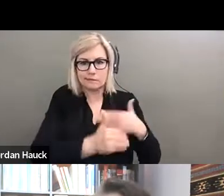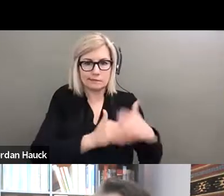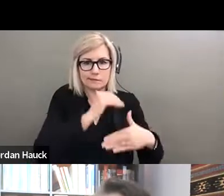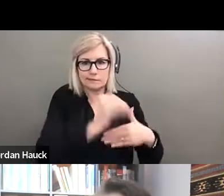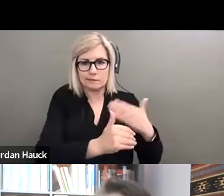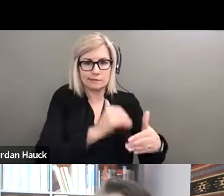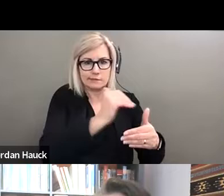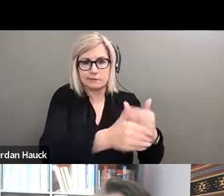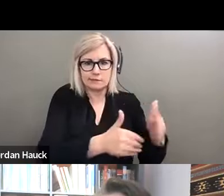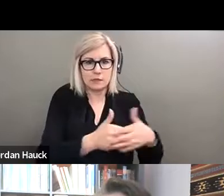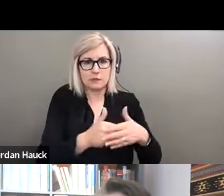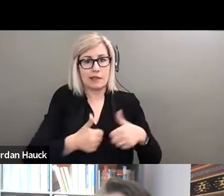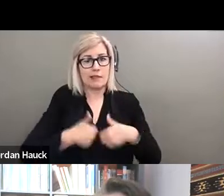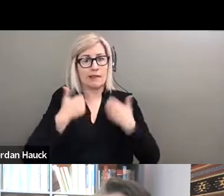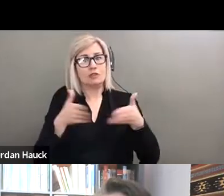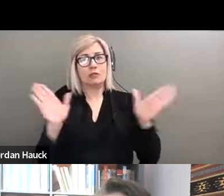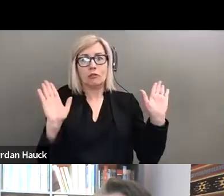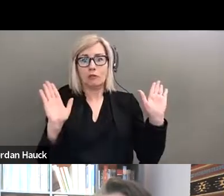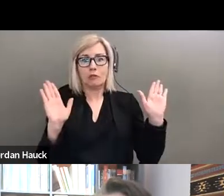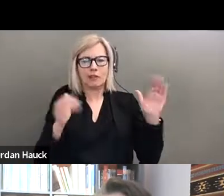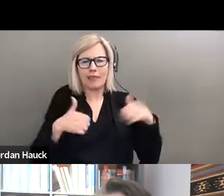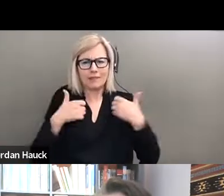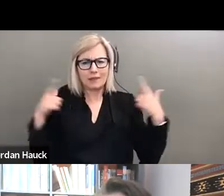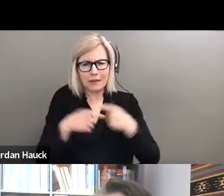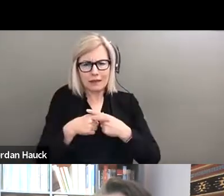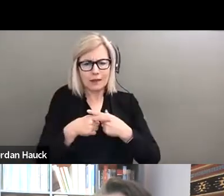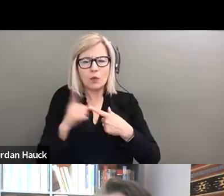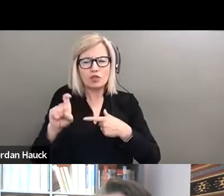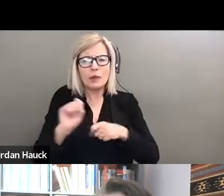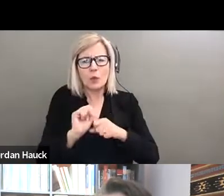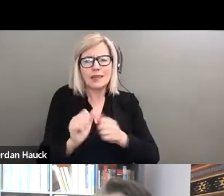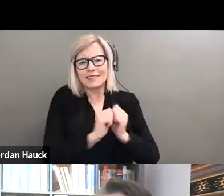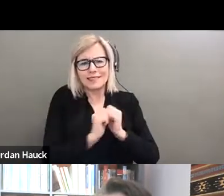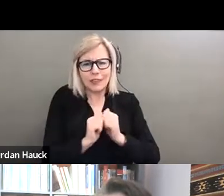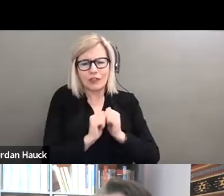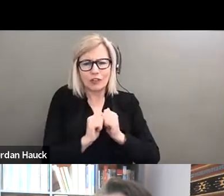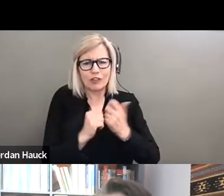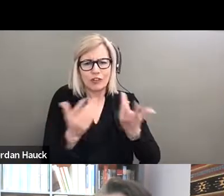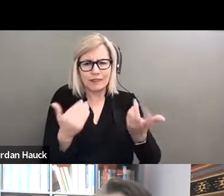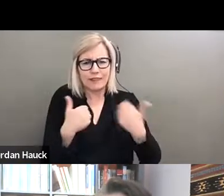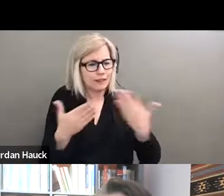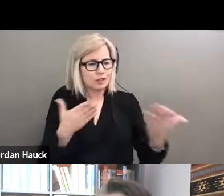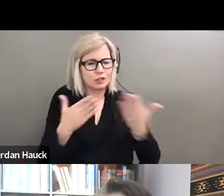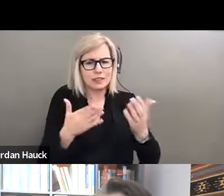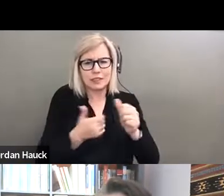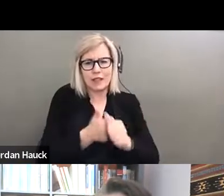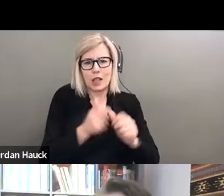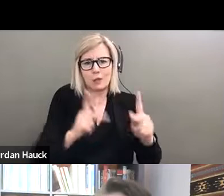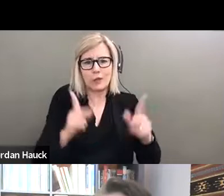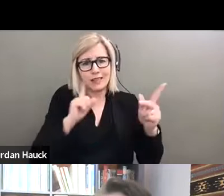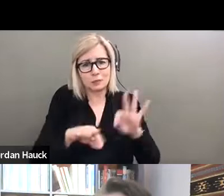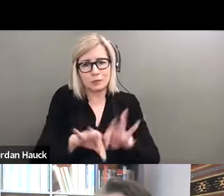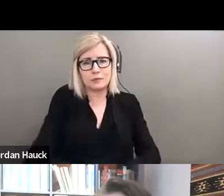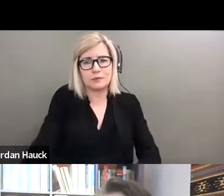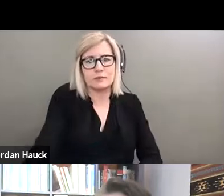life just in general is complicated enough. We should be collaborating and figuring out ways to collaborate and have services follow people. I think is important.